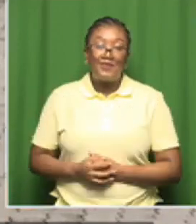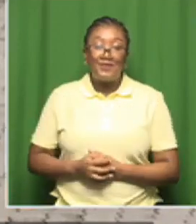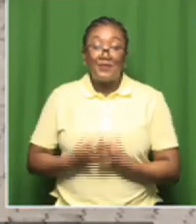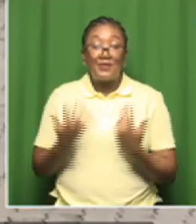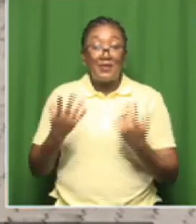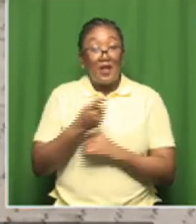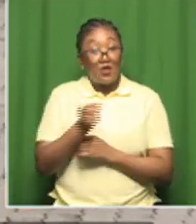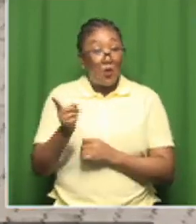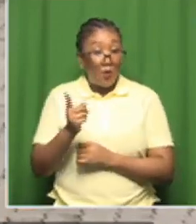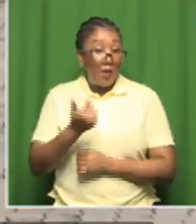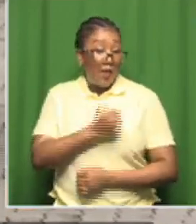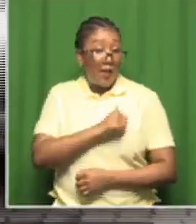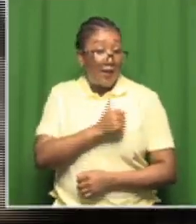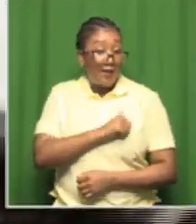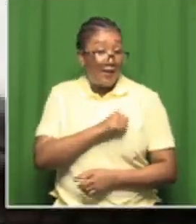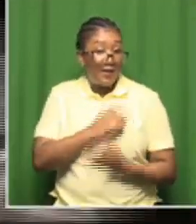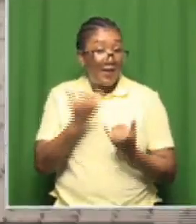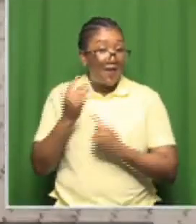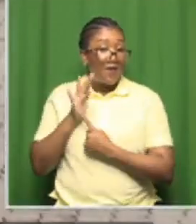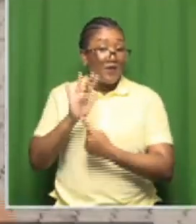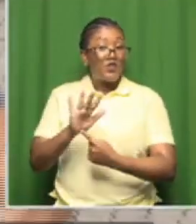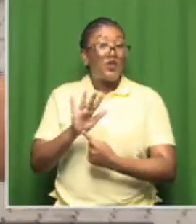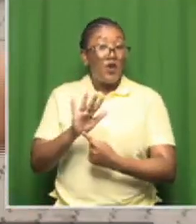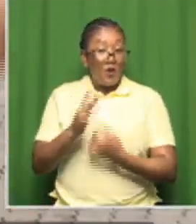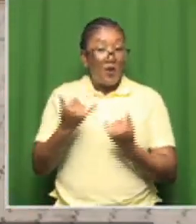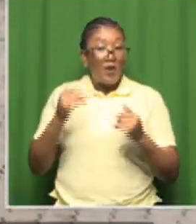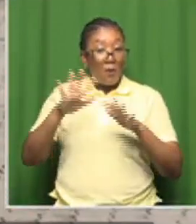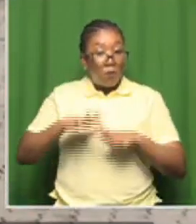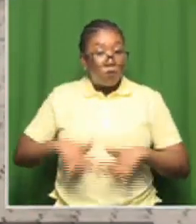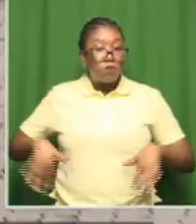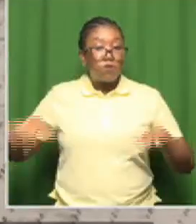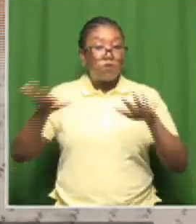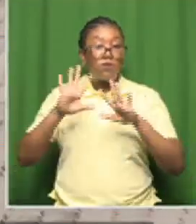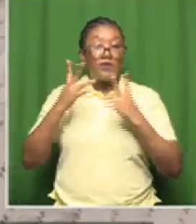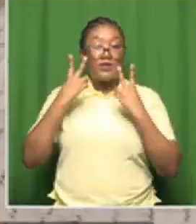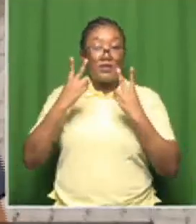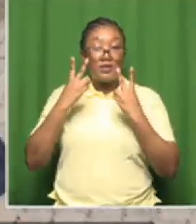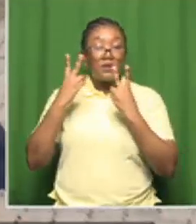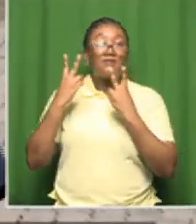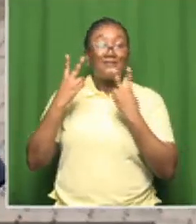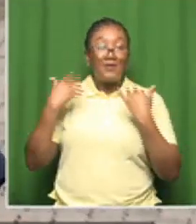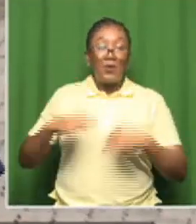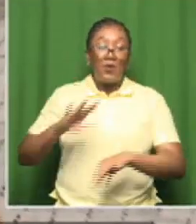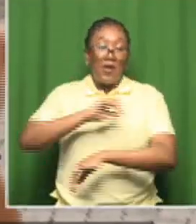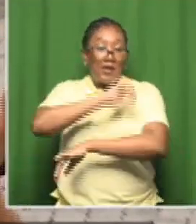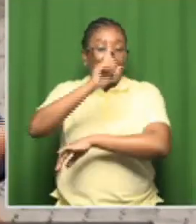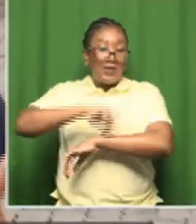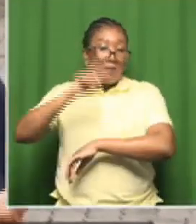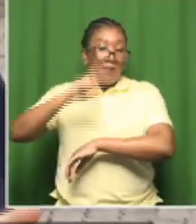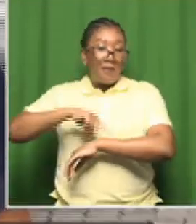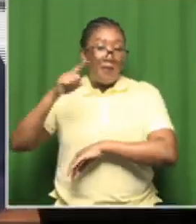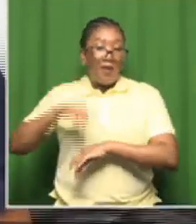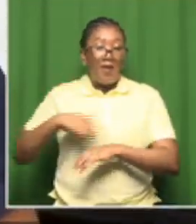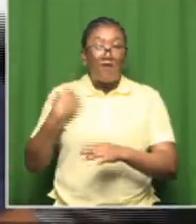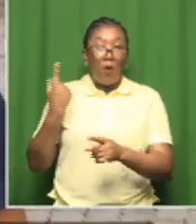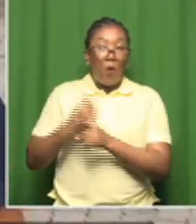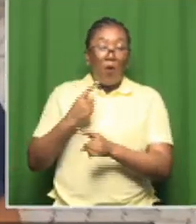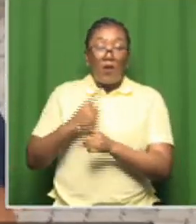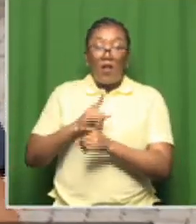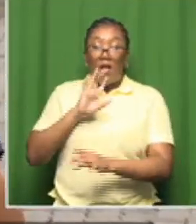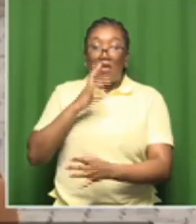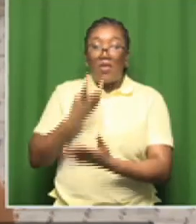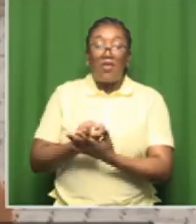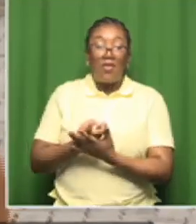are very fortunate. Today we're showing you her facade so you can see the full glory of the mountain. It takes my breath away every